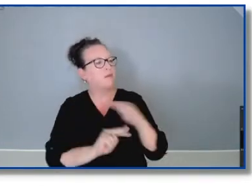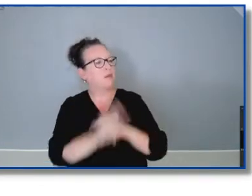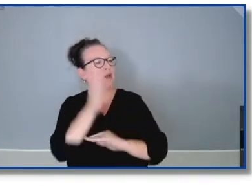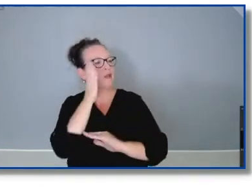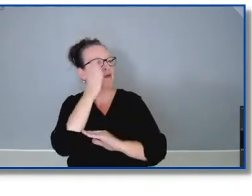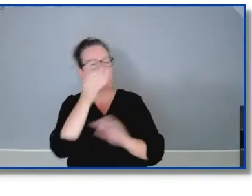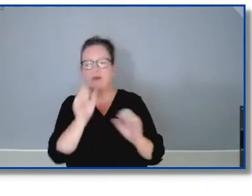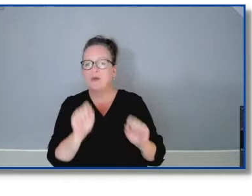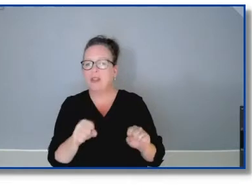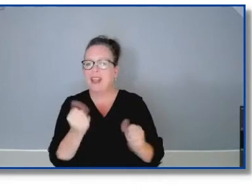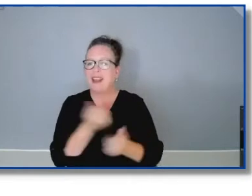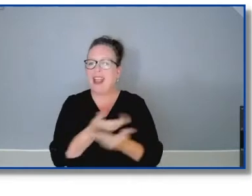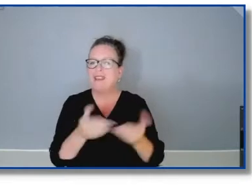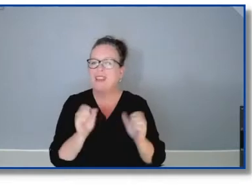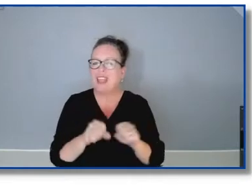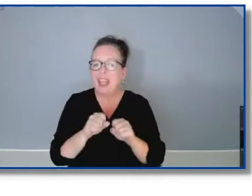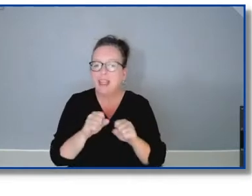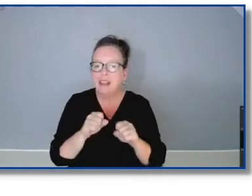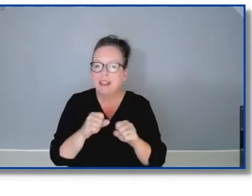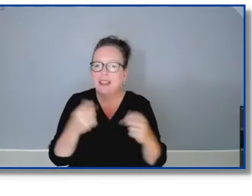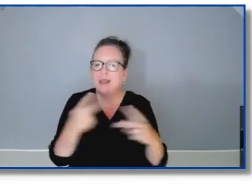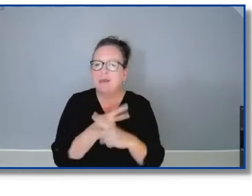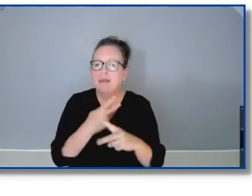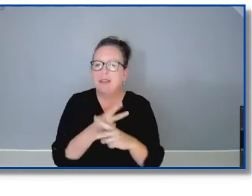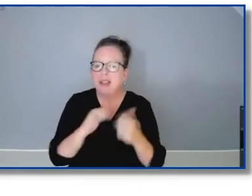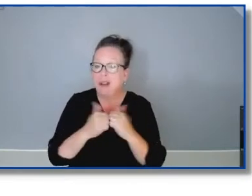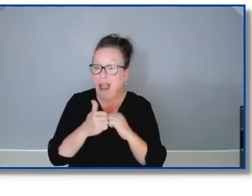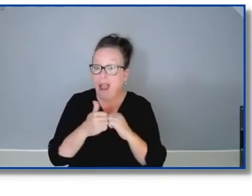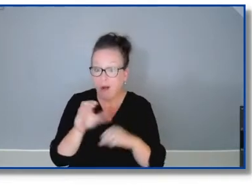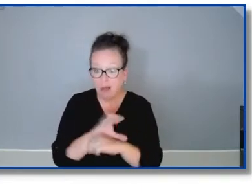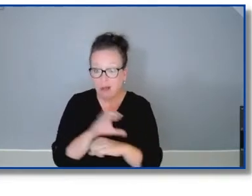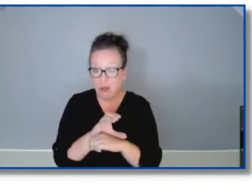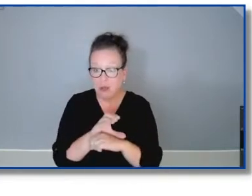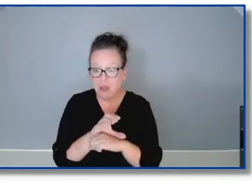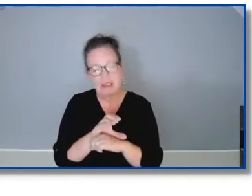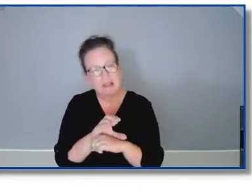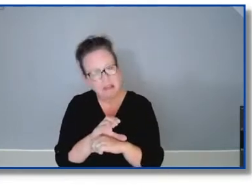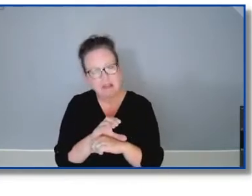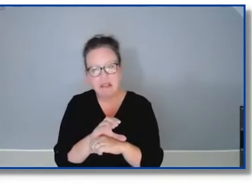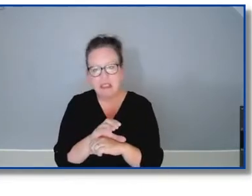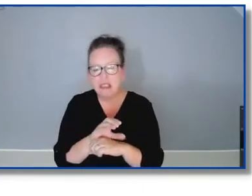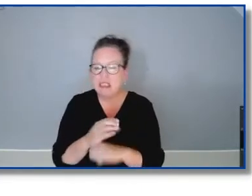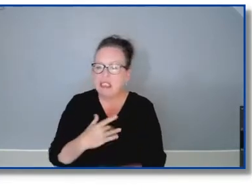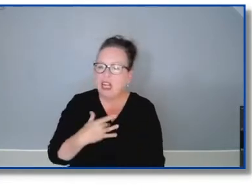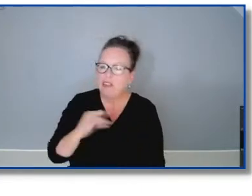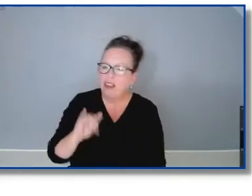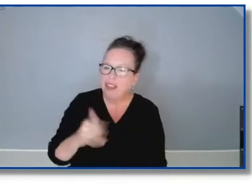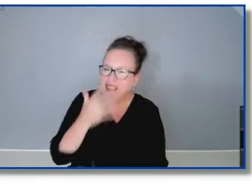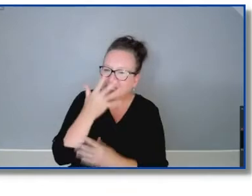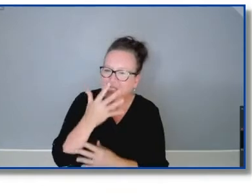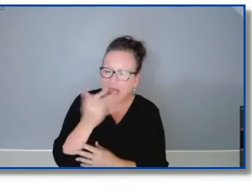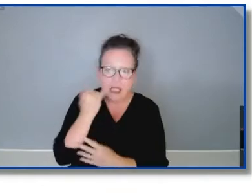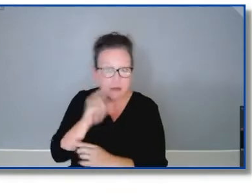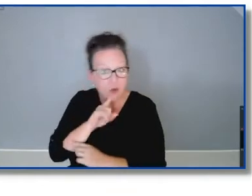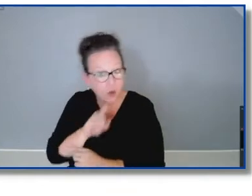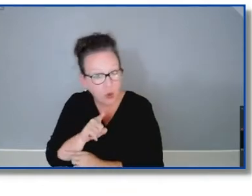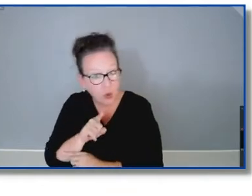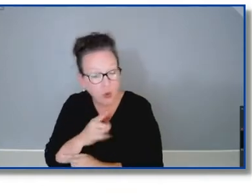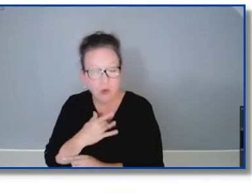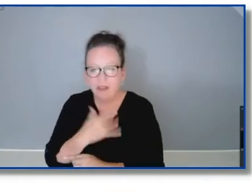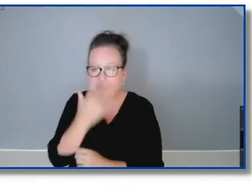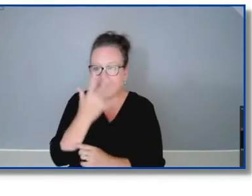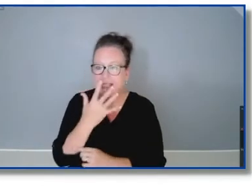everything can be computed, and which actually would be a very sad thing if this was true. But in